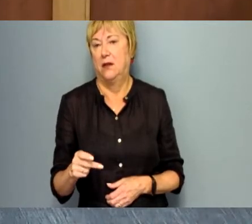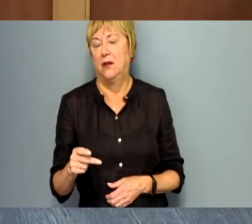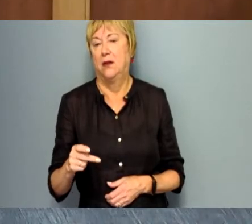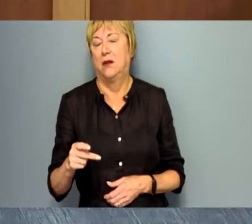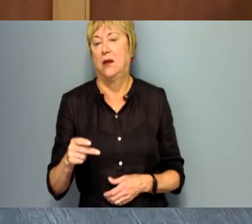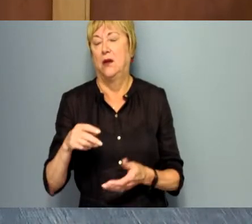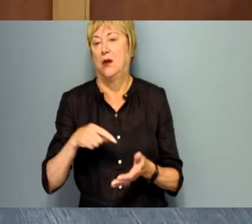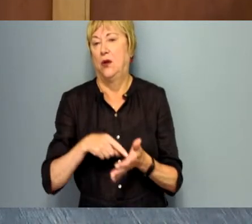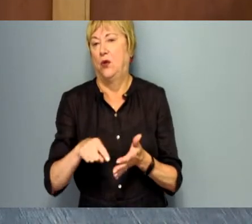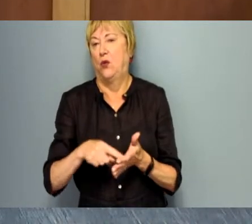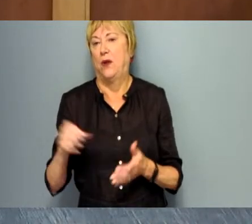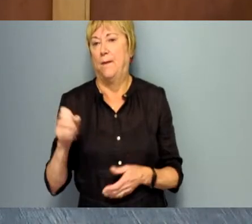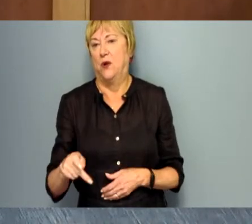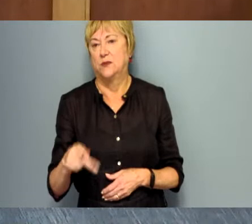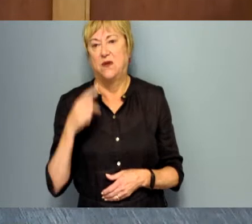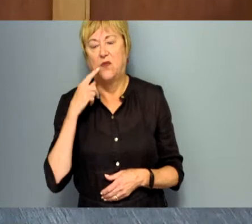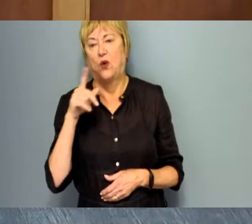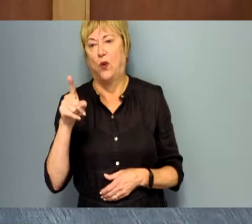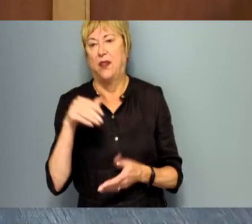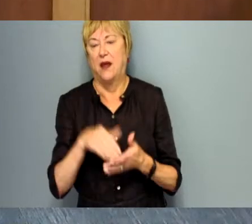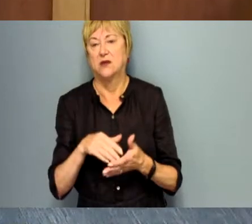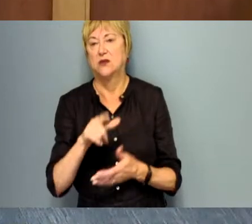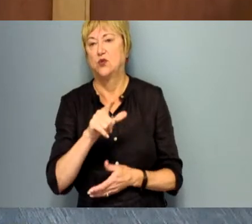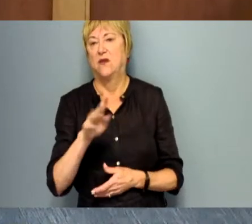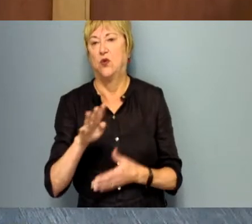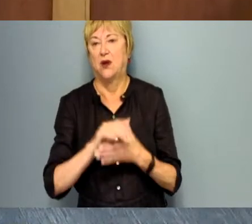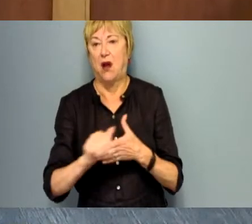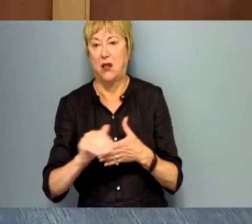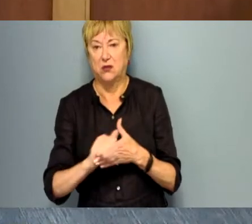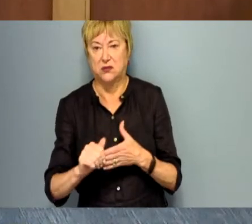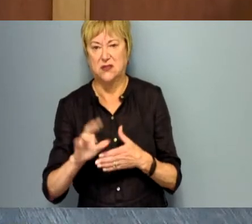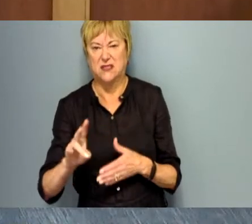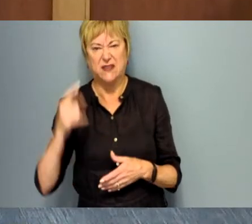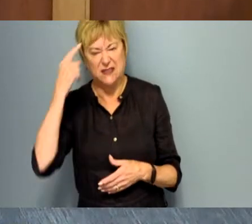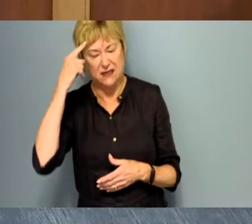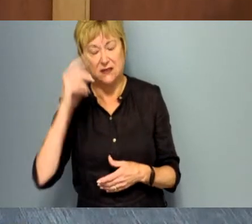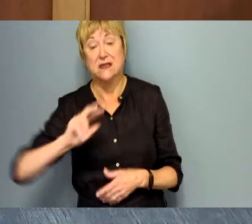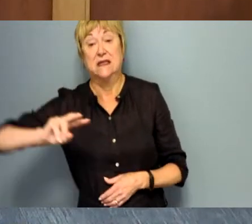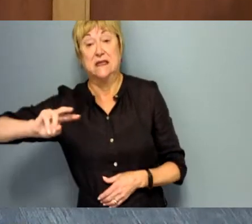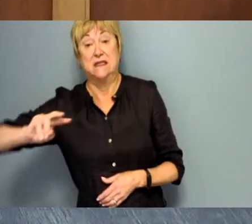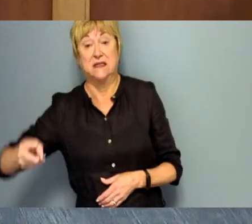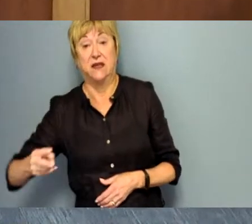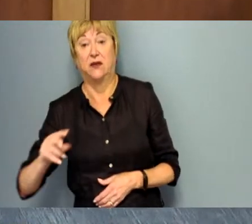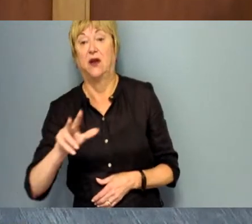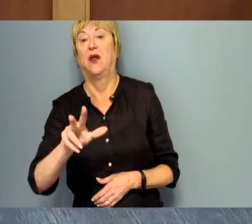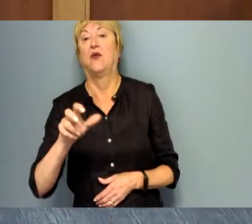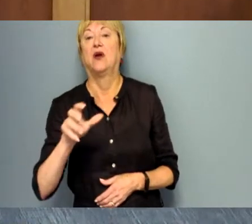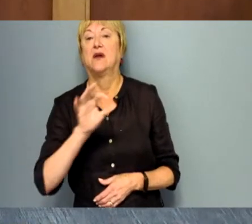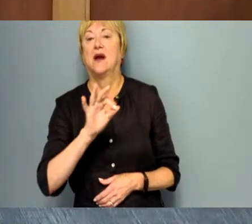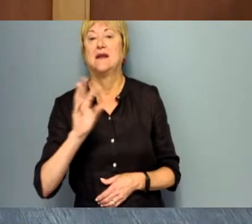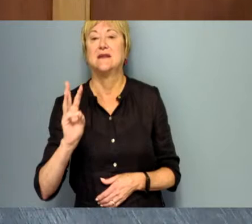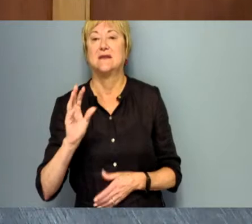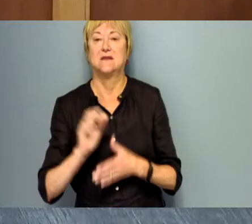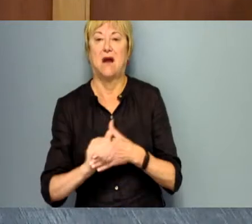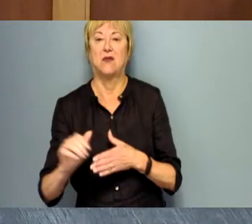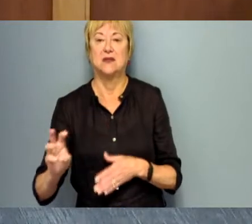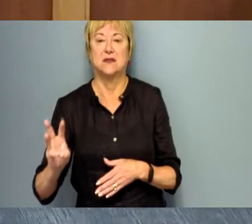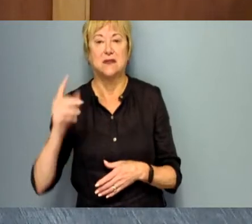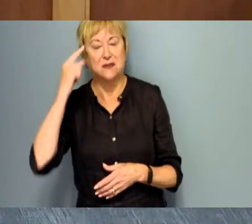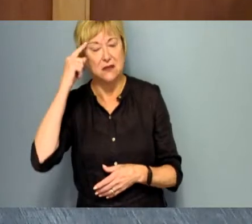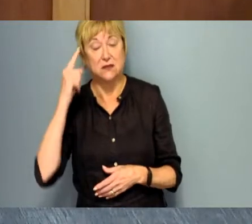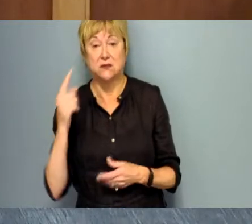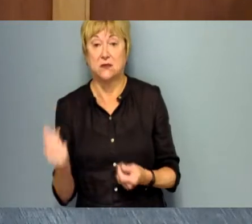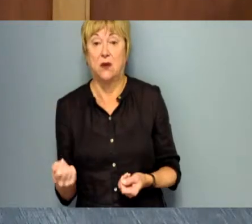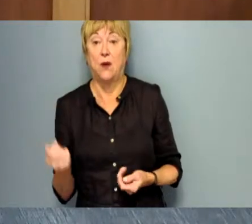reimbursement in the amount of $1,024.07. Second reimbursement in the amount of $396.06. Is there a motion